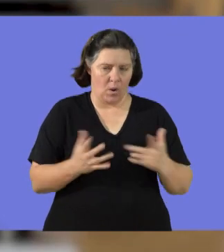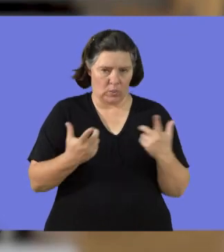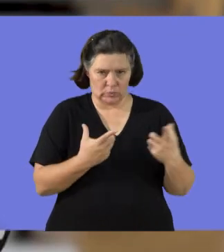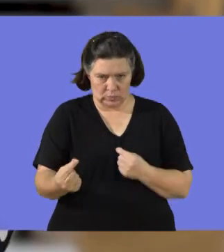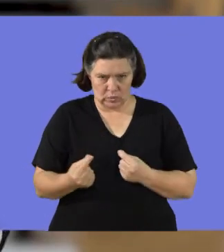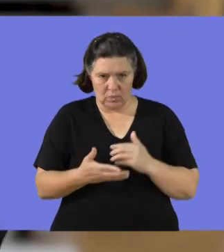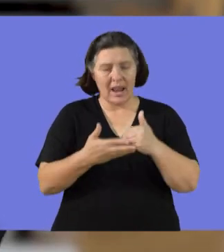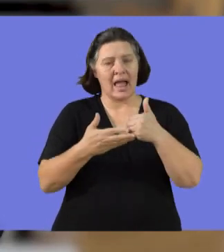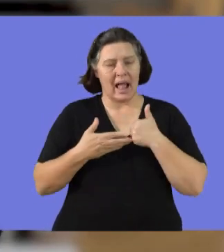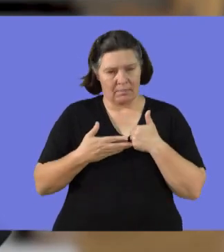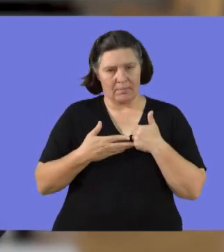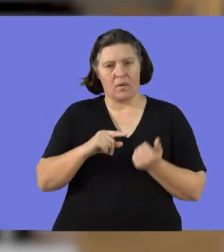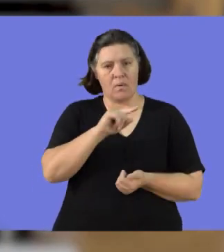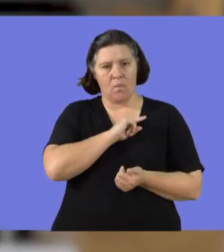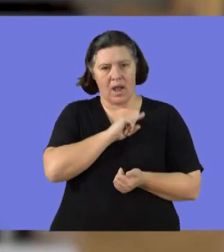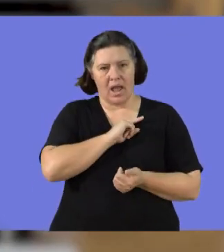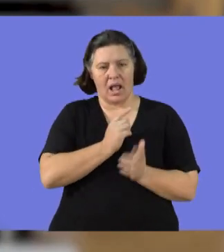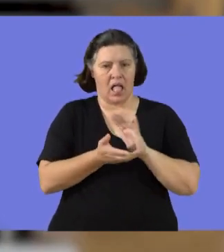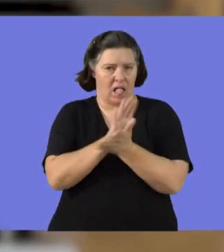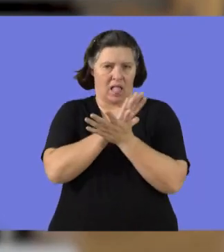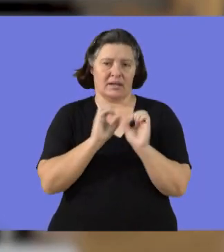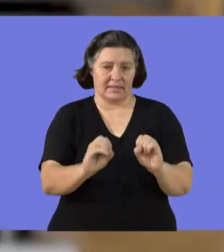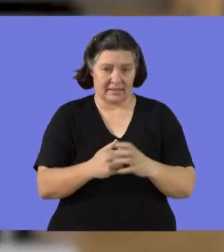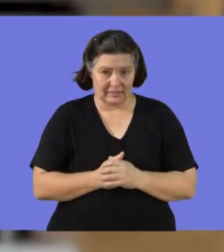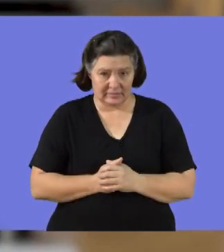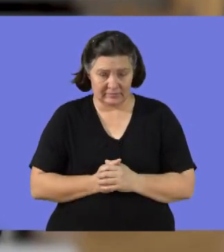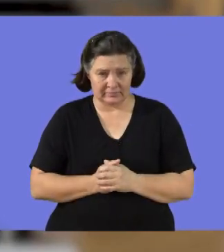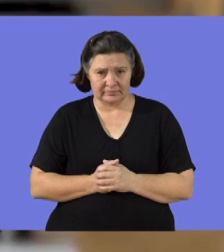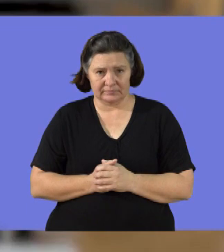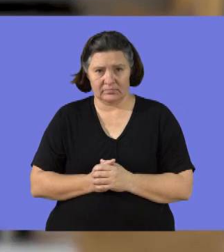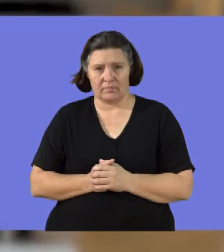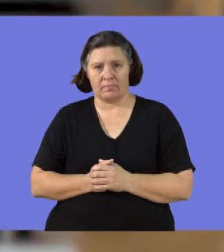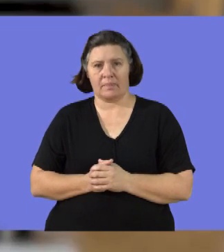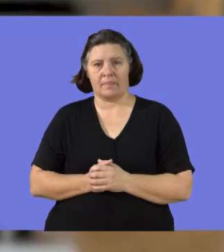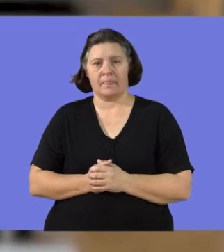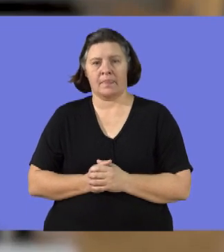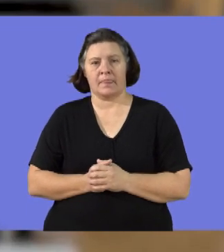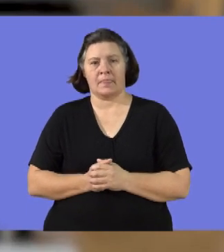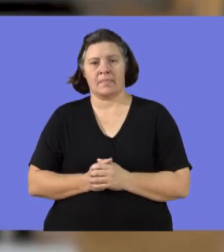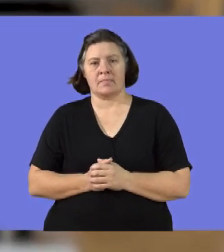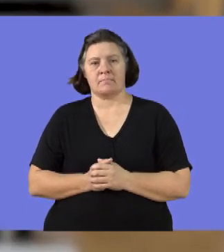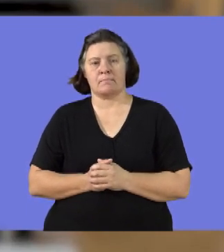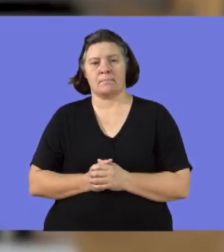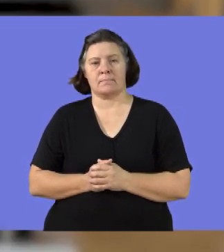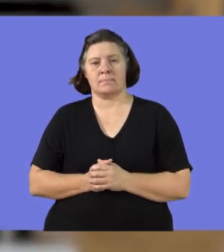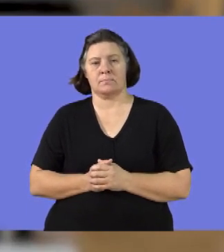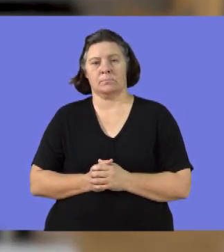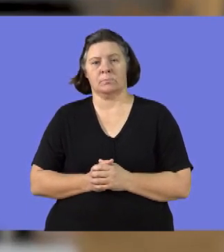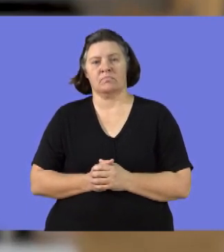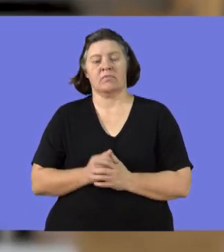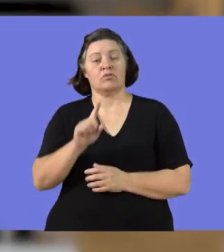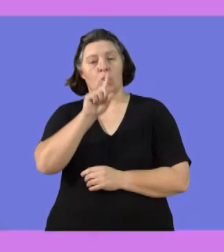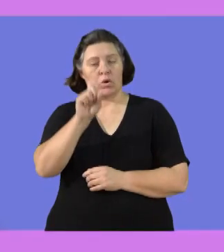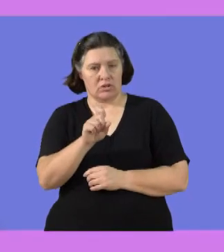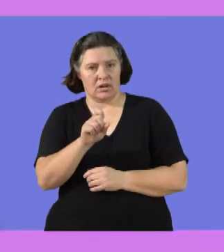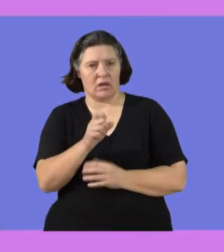will help you because you won't mess up then. Okay, so the question actually